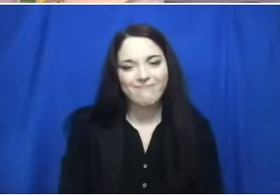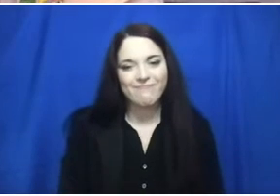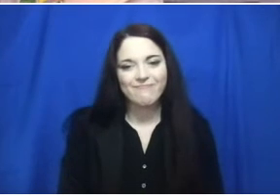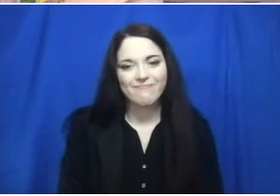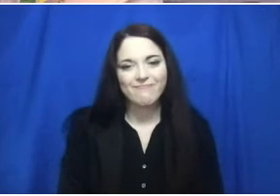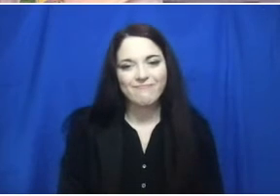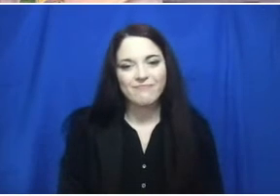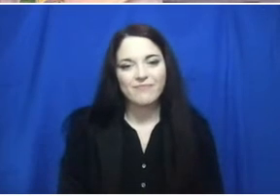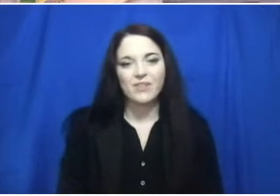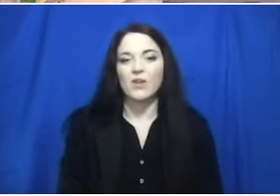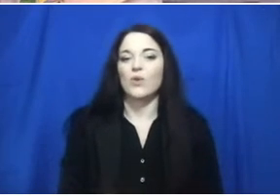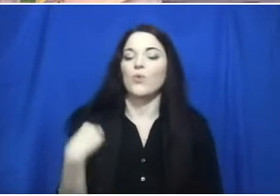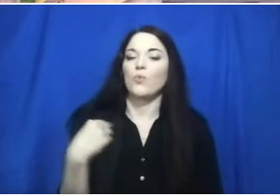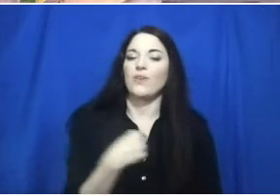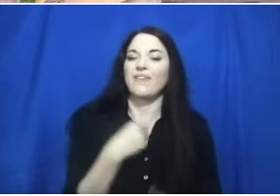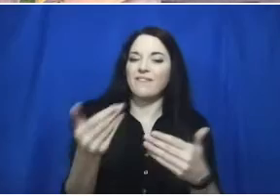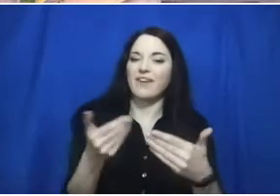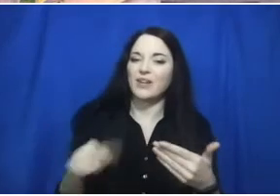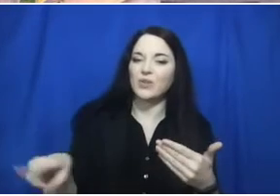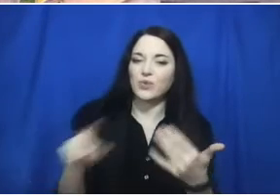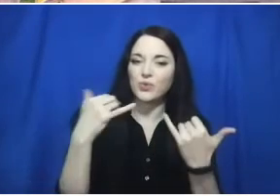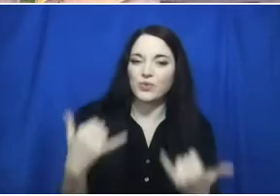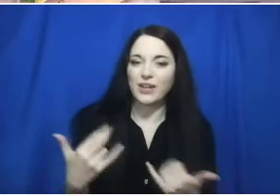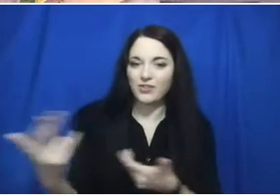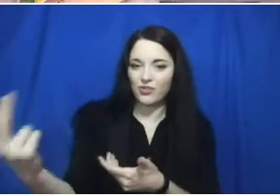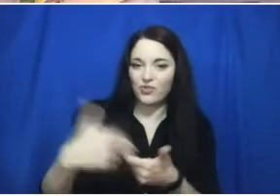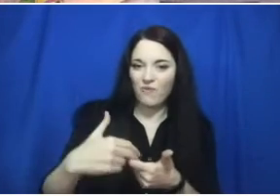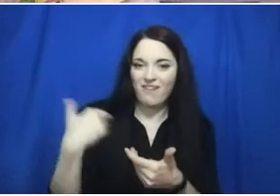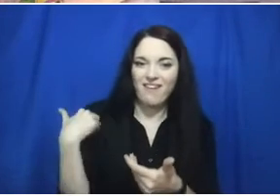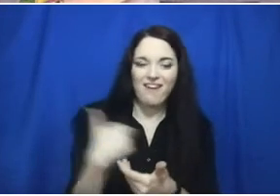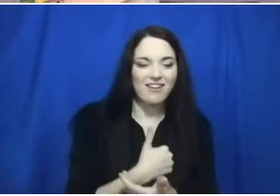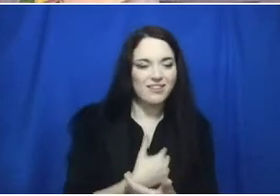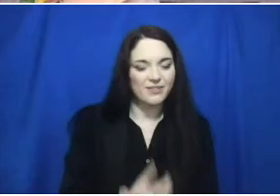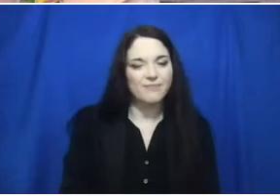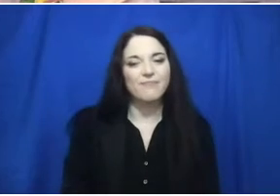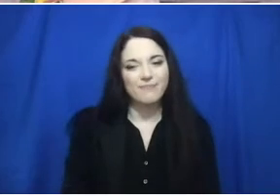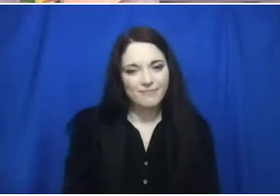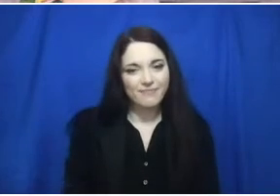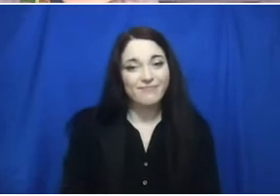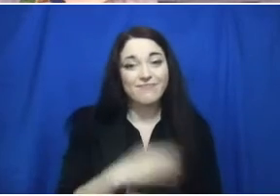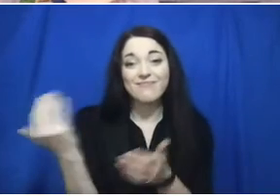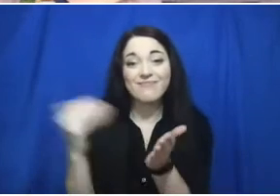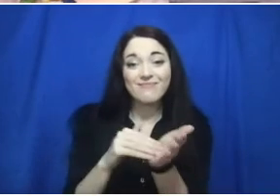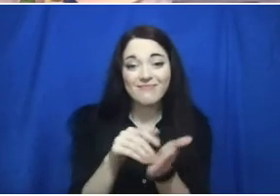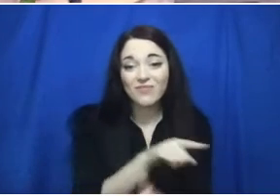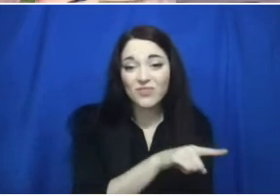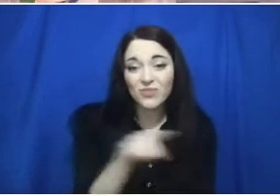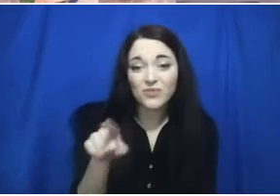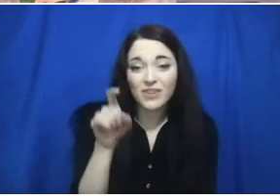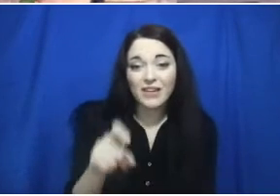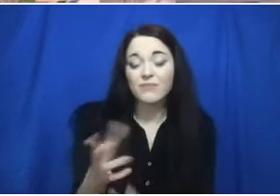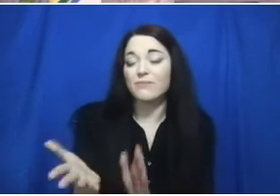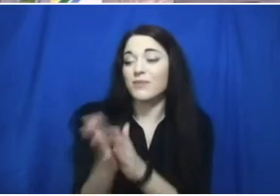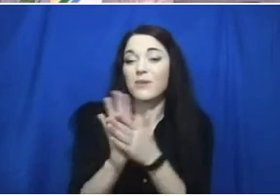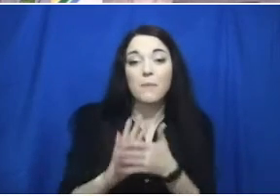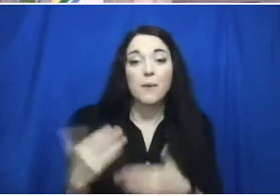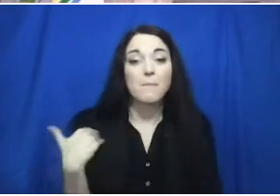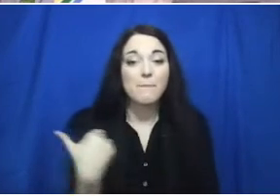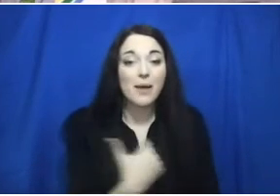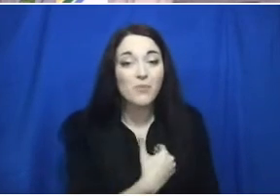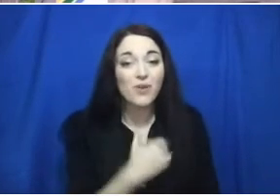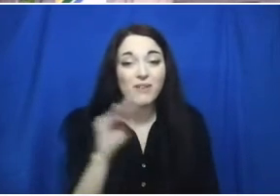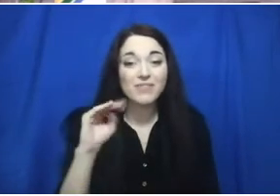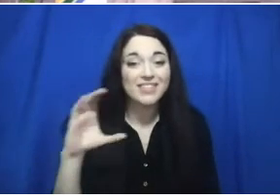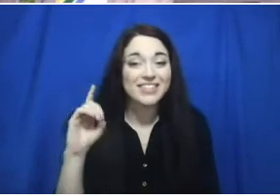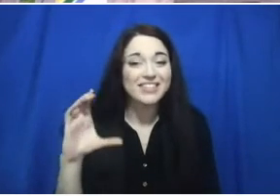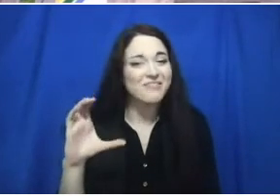We invite you today to join us in this Holy Communion. Again, you don't have to be a member of MCCDC or any church. In